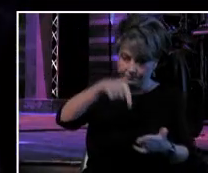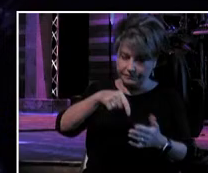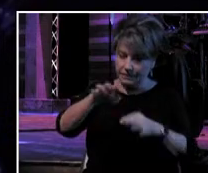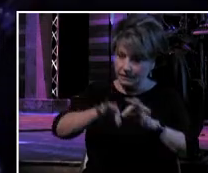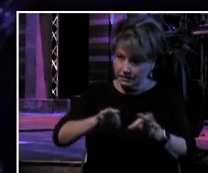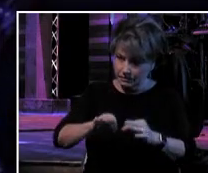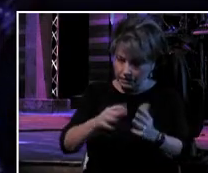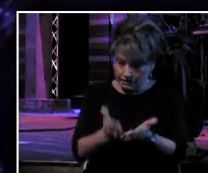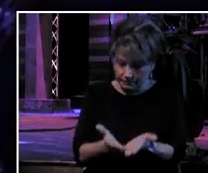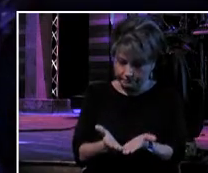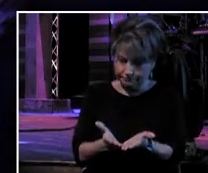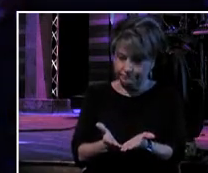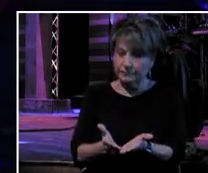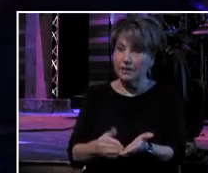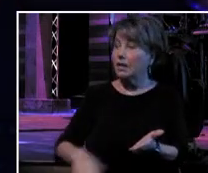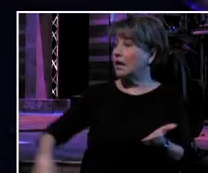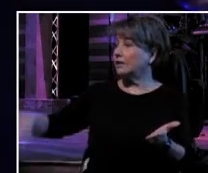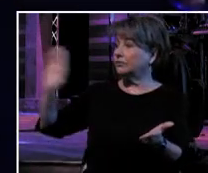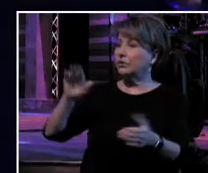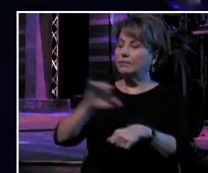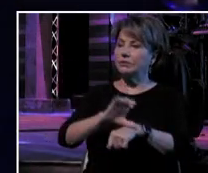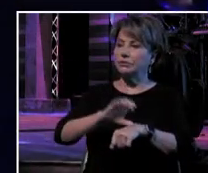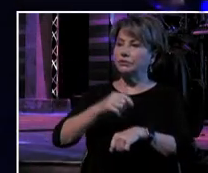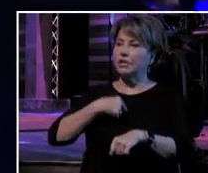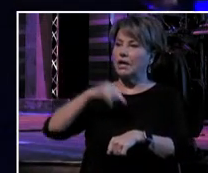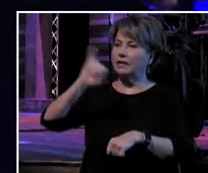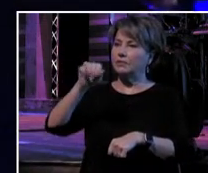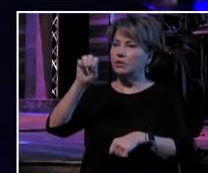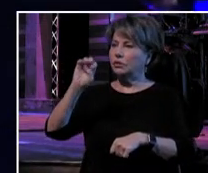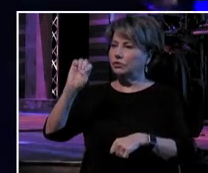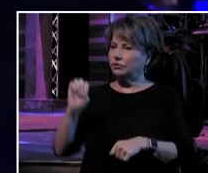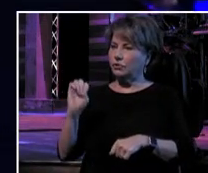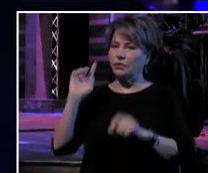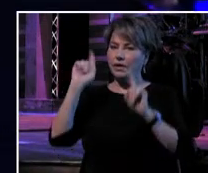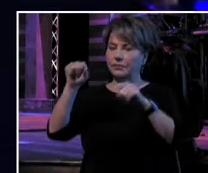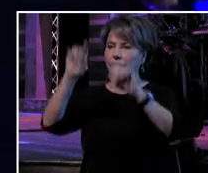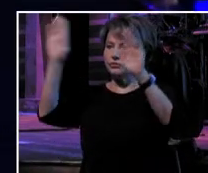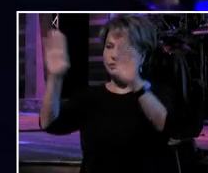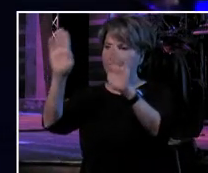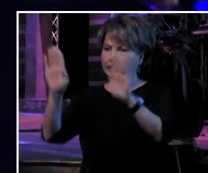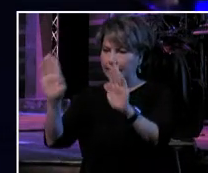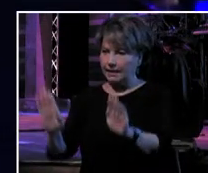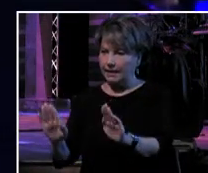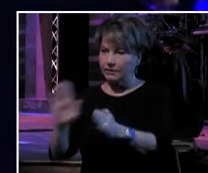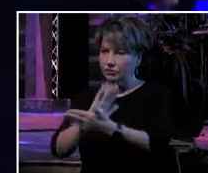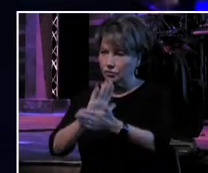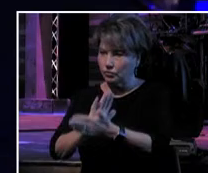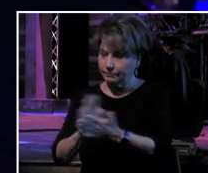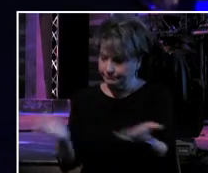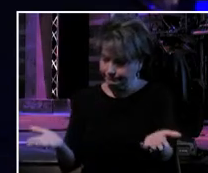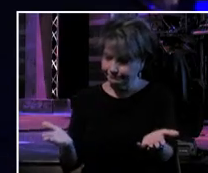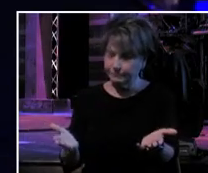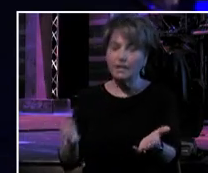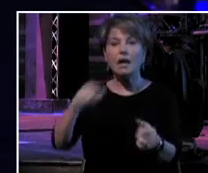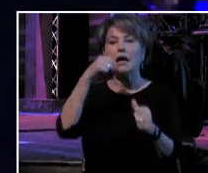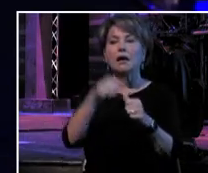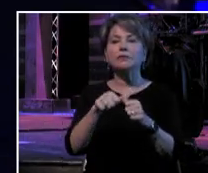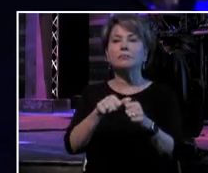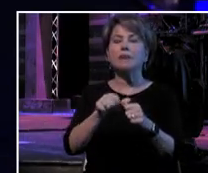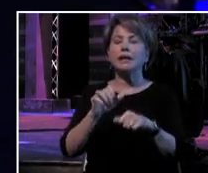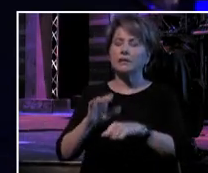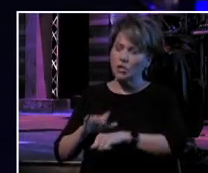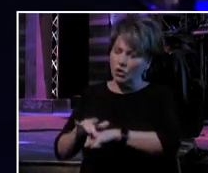it. I grew up in the church. Hi, I'm Joe. I went to Sunday school, and I remember from my